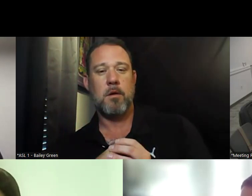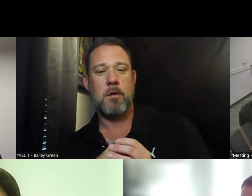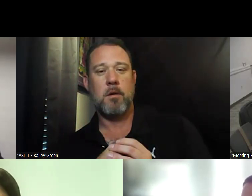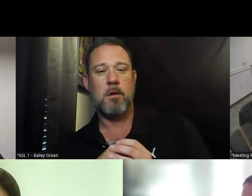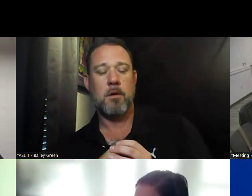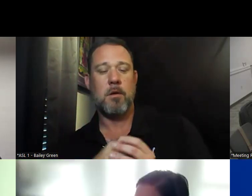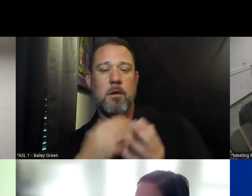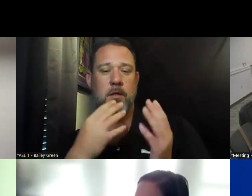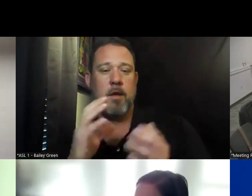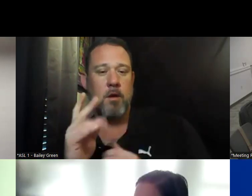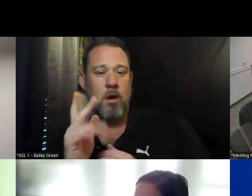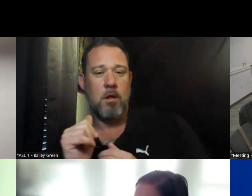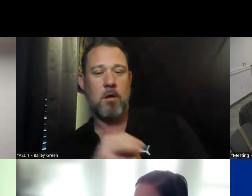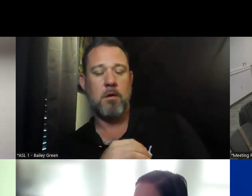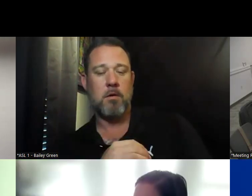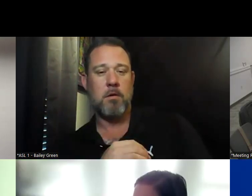Thank you, Carla.